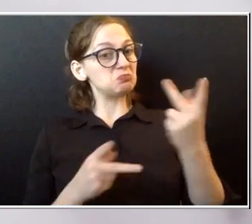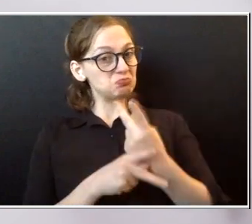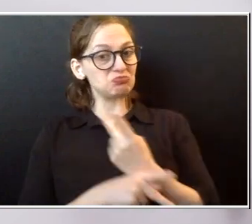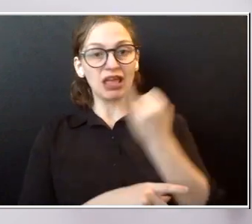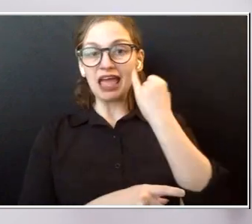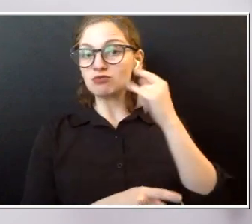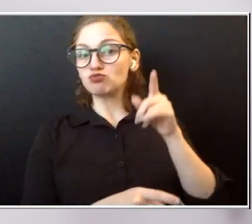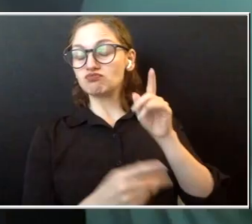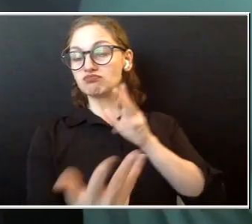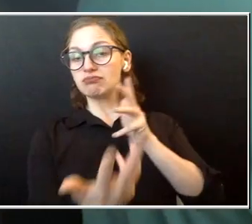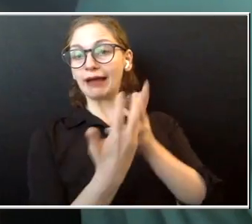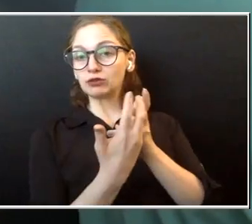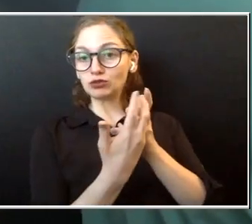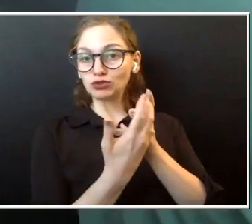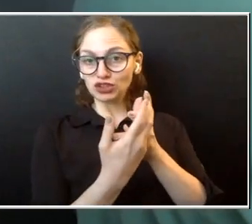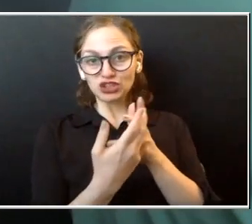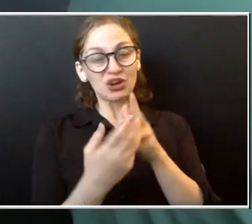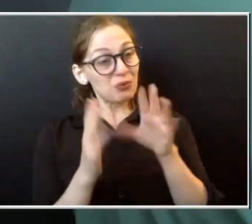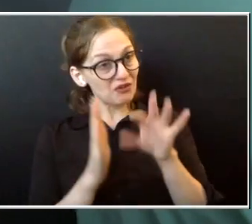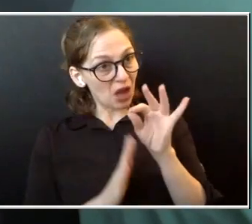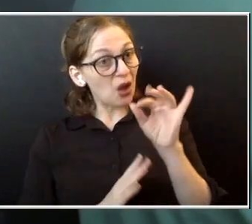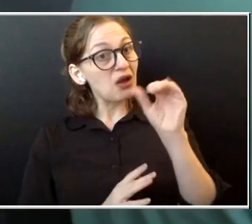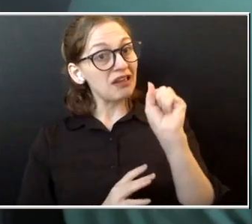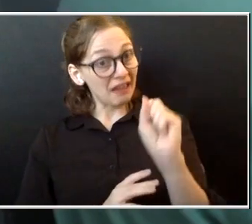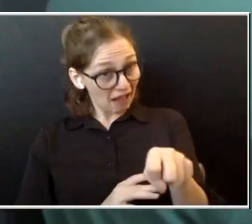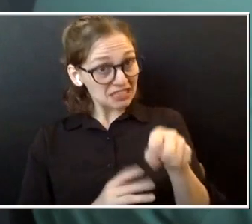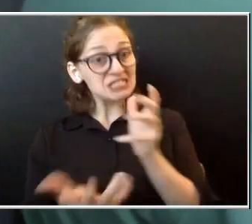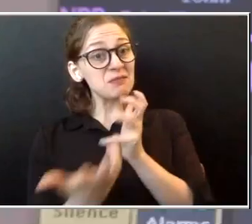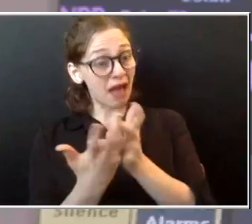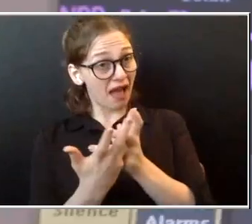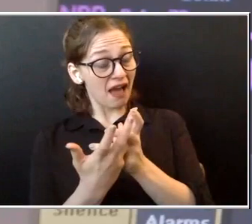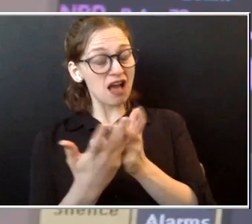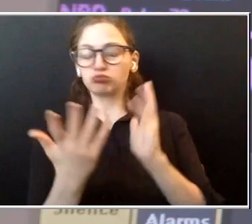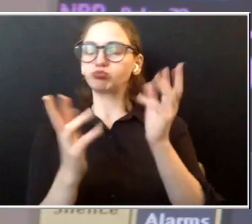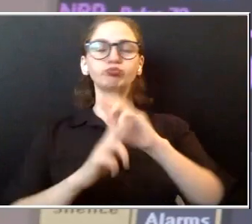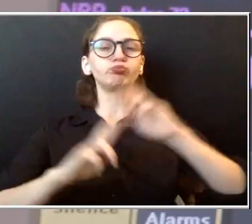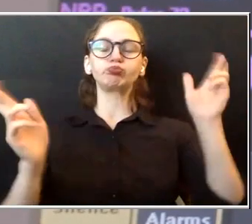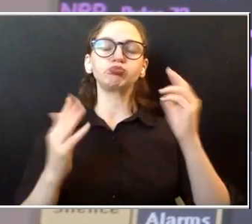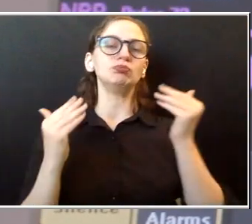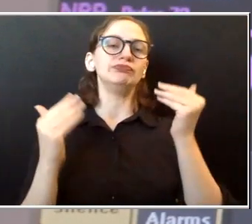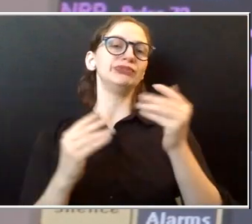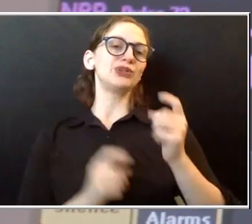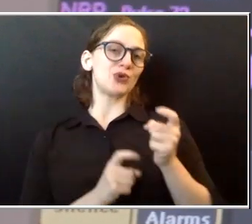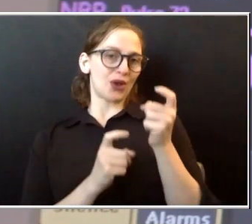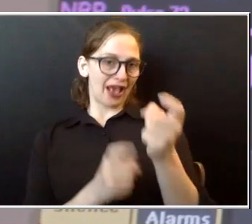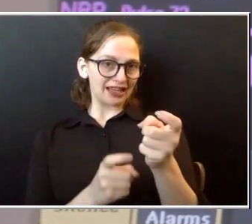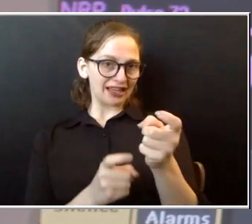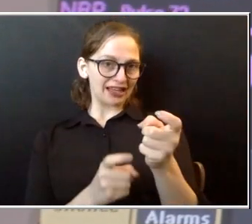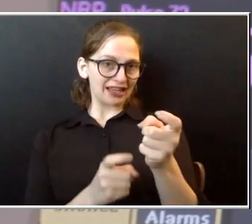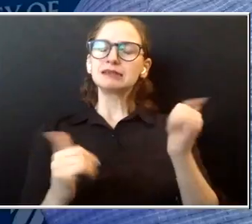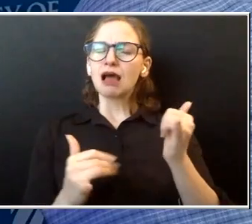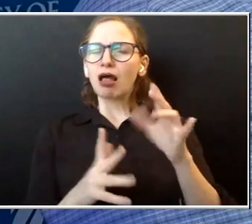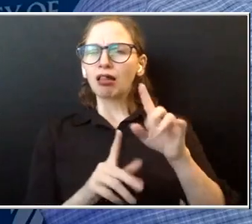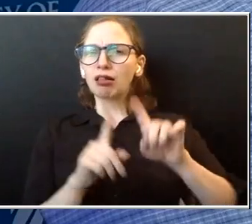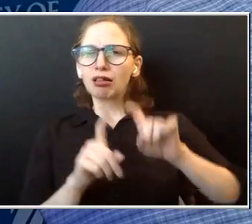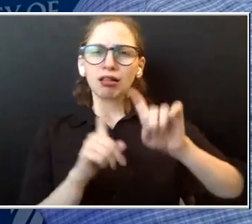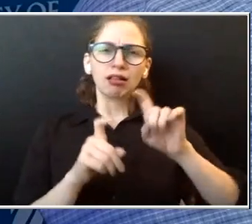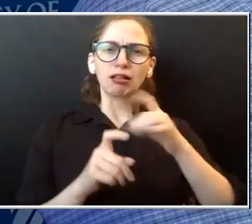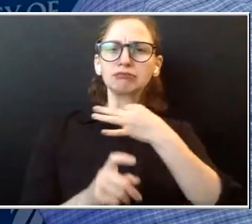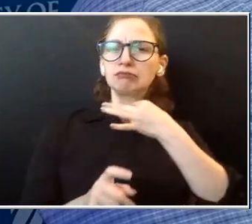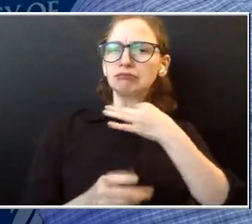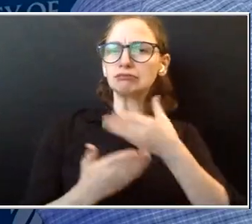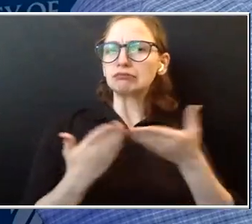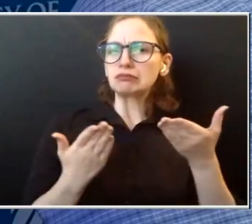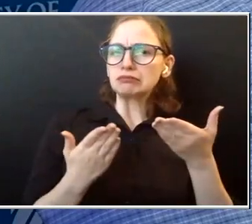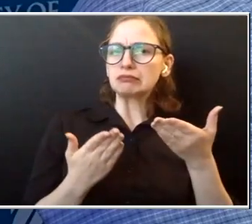as she found out she was a match, Cindy was ready to donate. Still, she had questions she needed answered. I wanted to know what I was